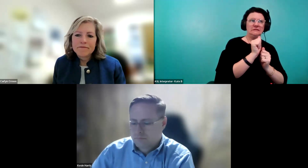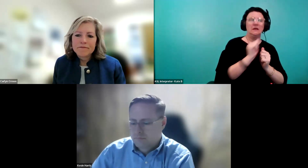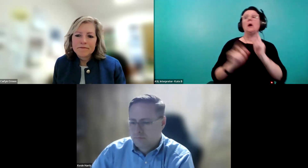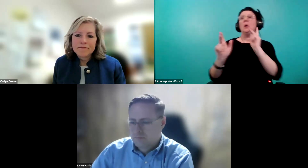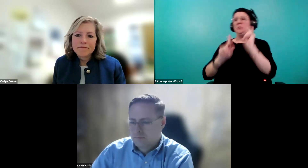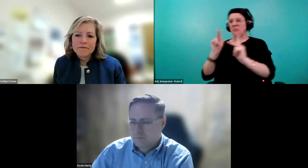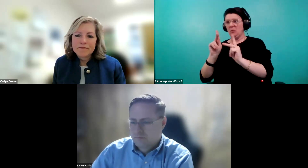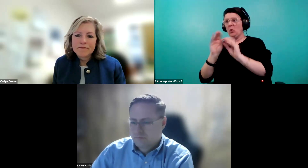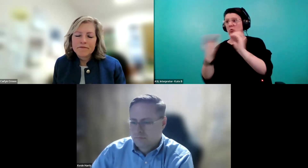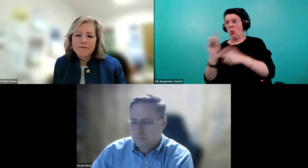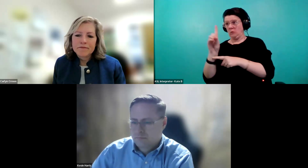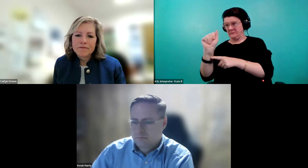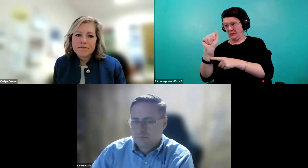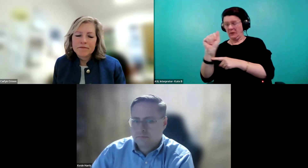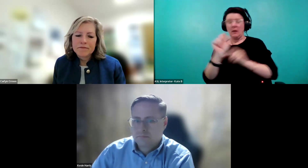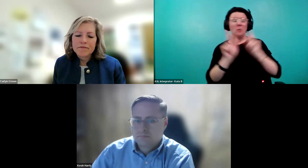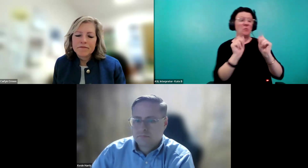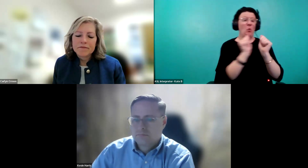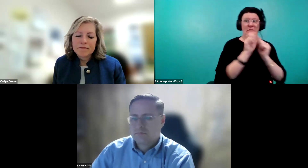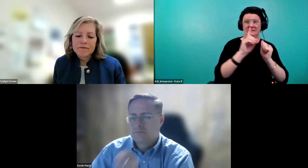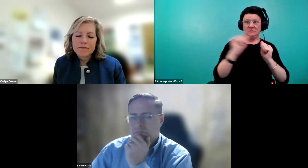voting age or same age able to vote.